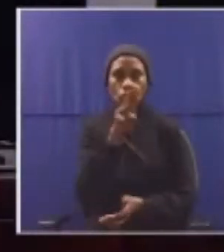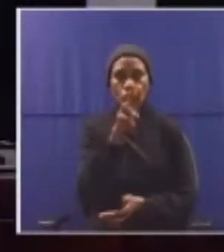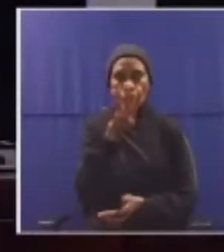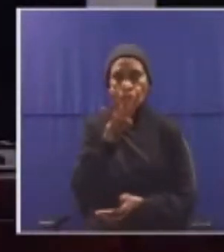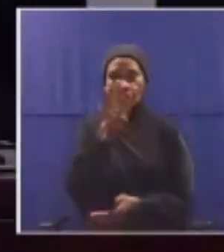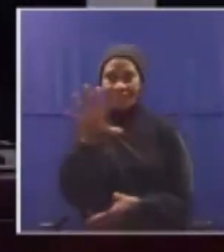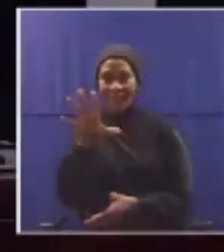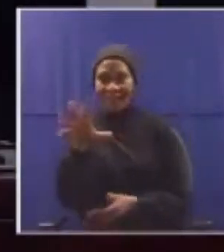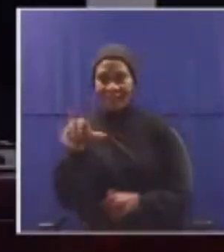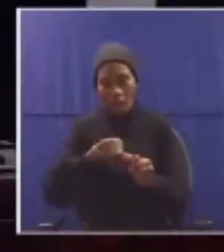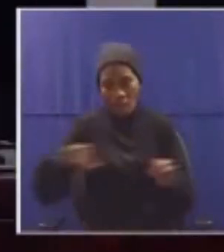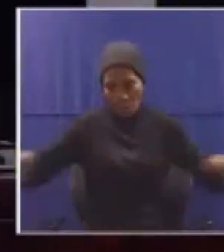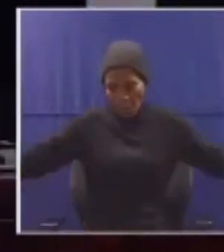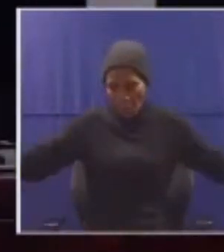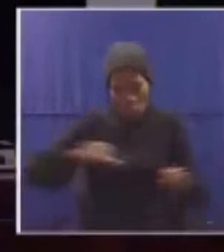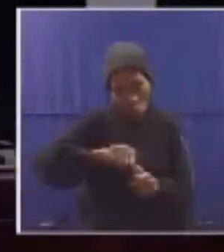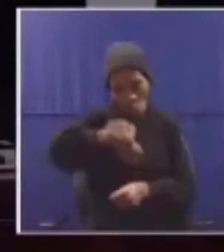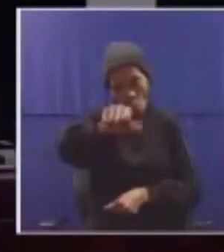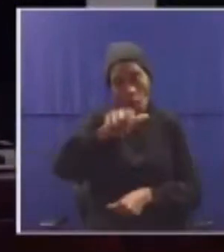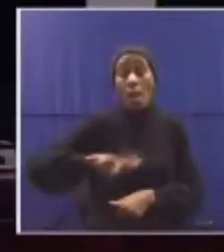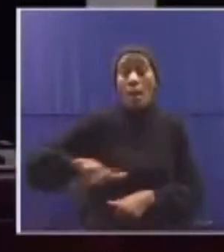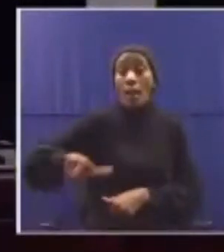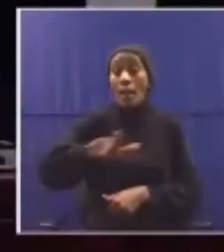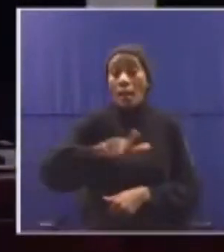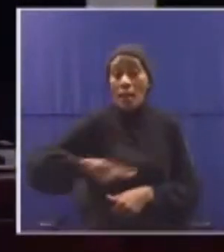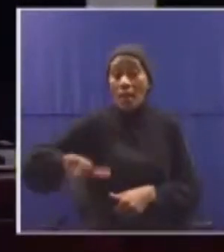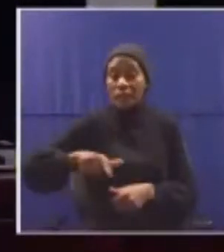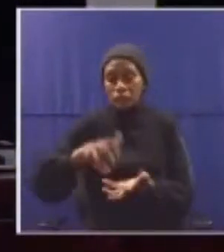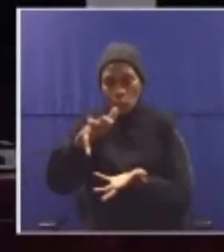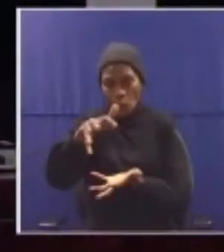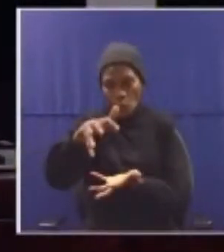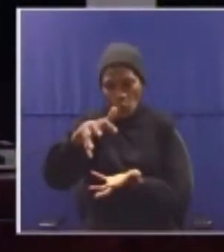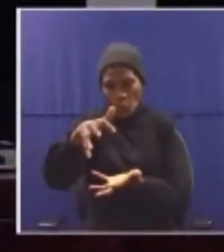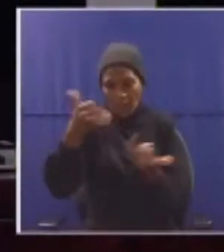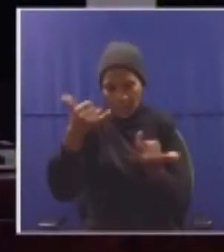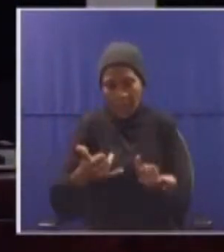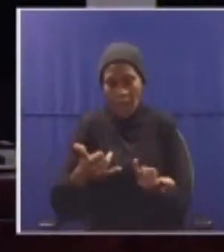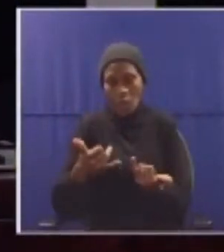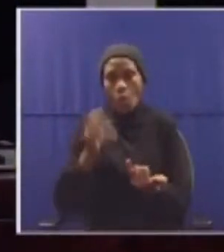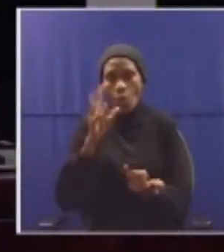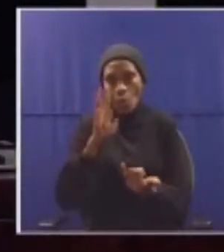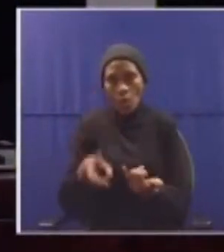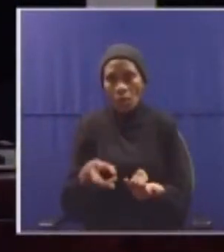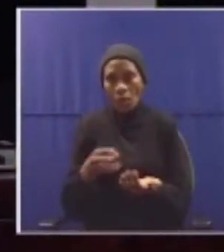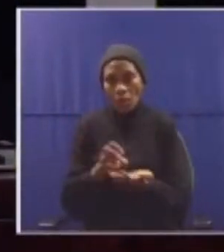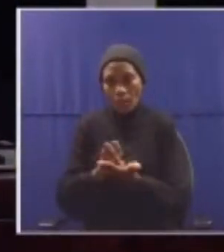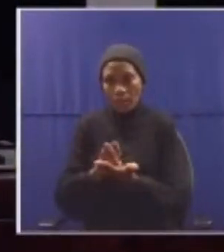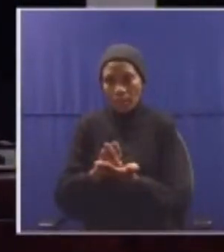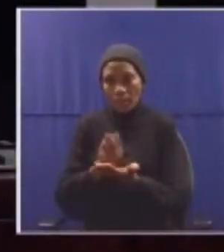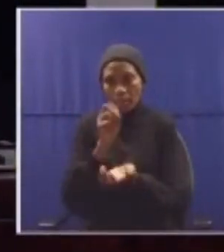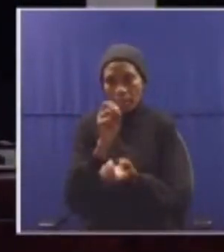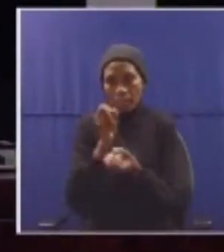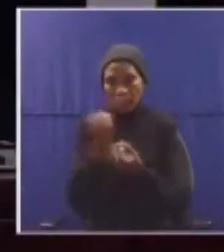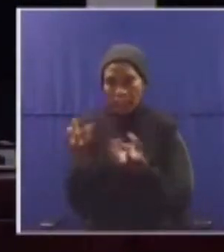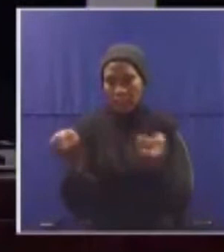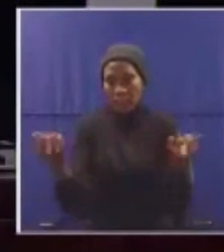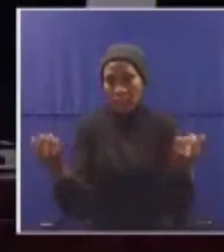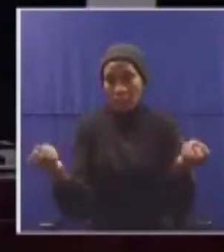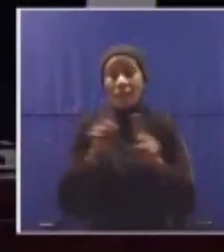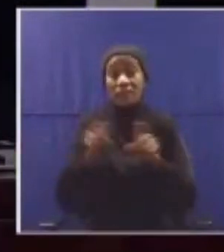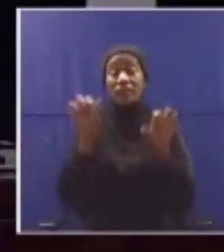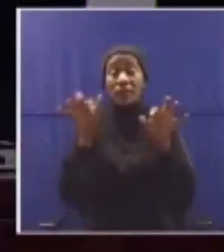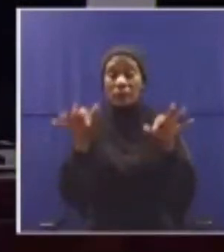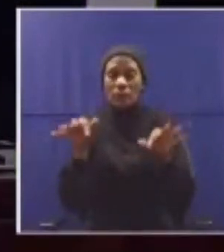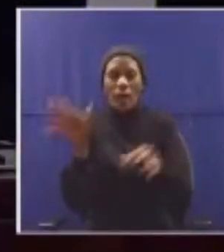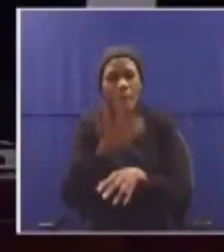245,000 hectares of land that had been acquired and allocated to targeted beneficiaries, which